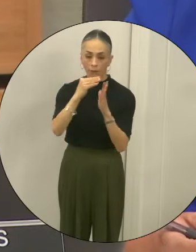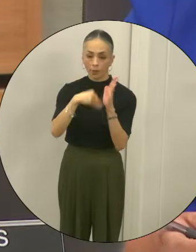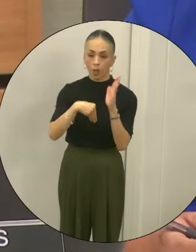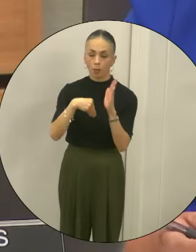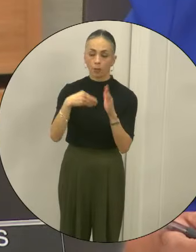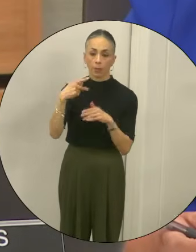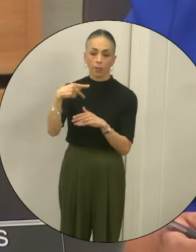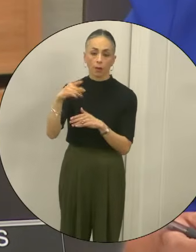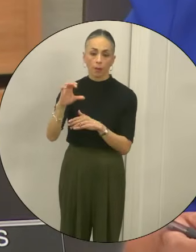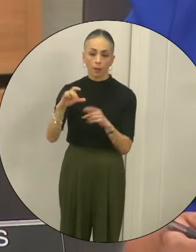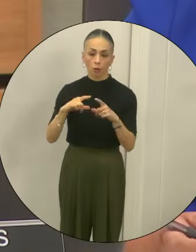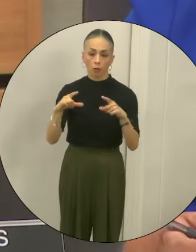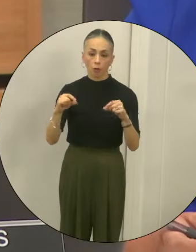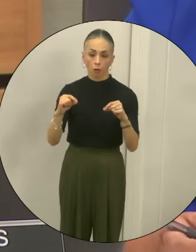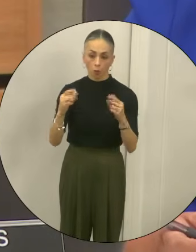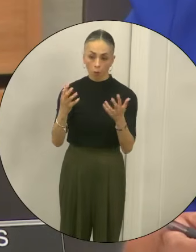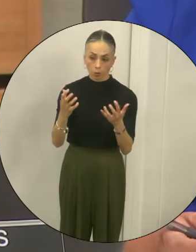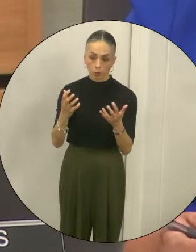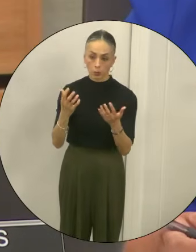comment card who would like to at this time?